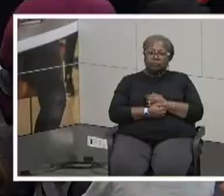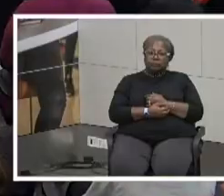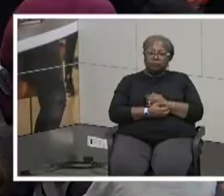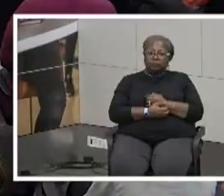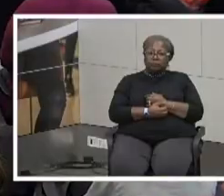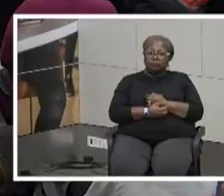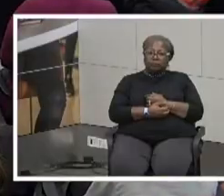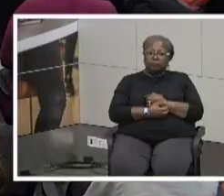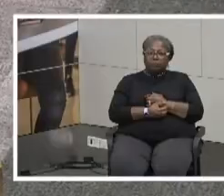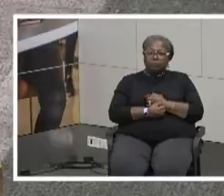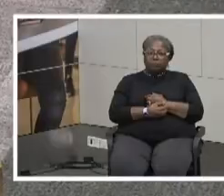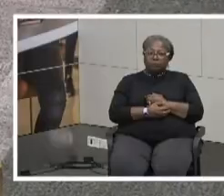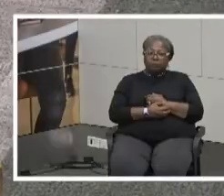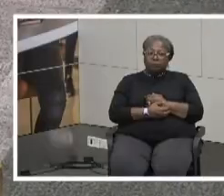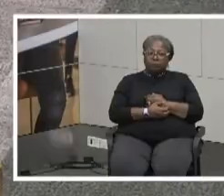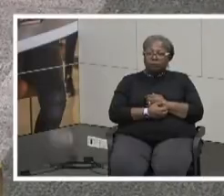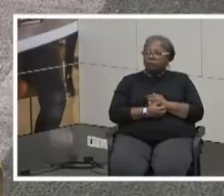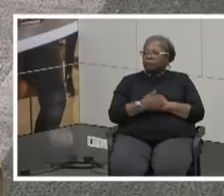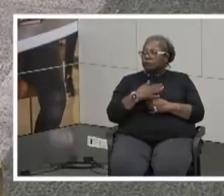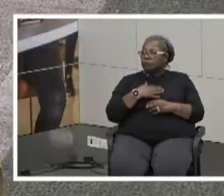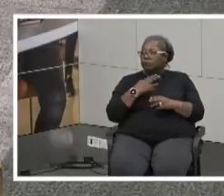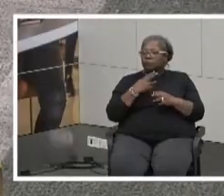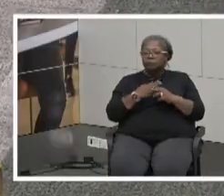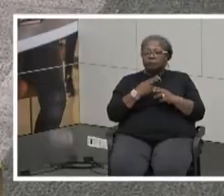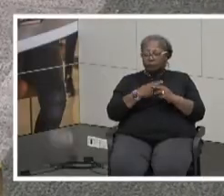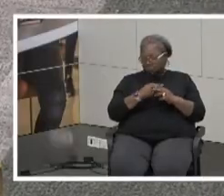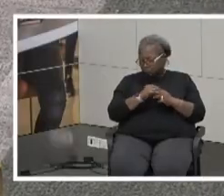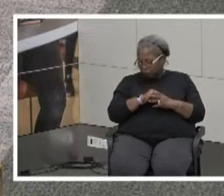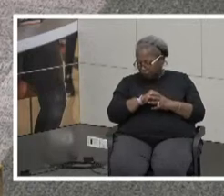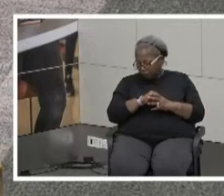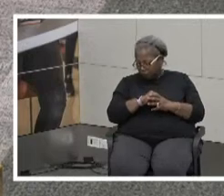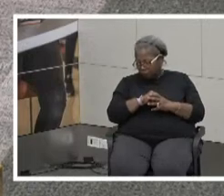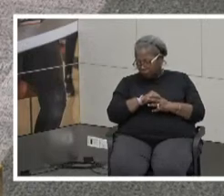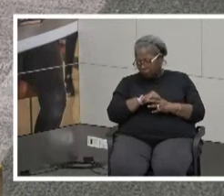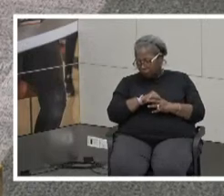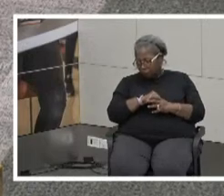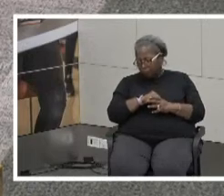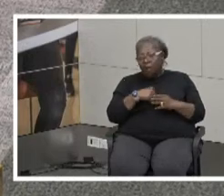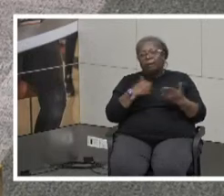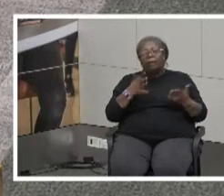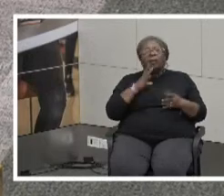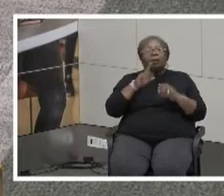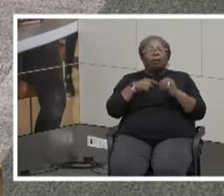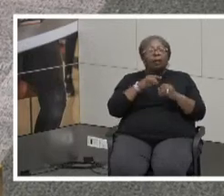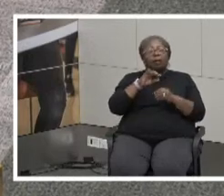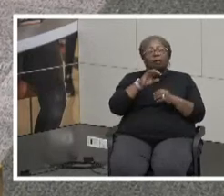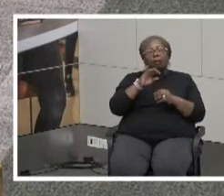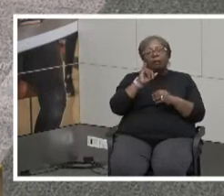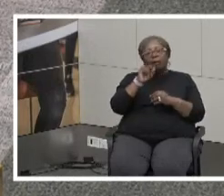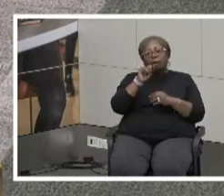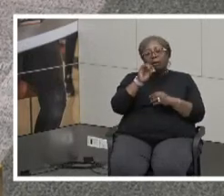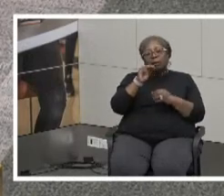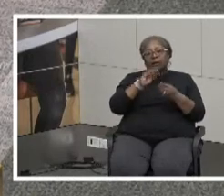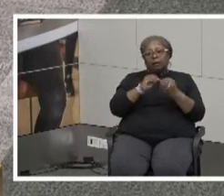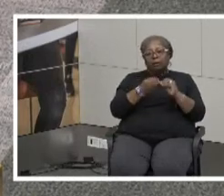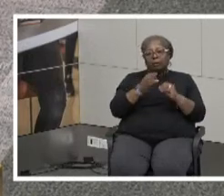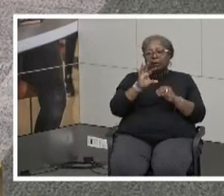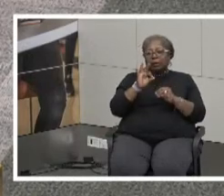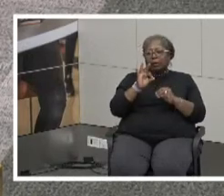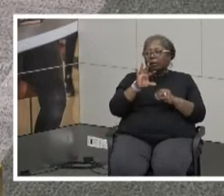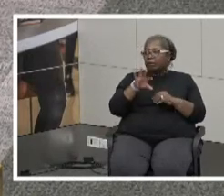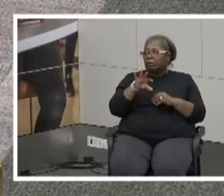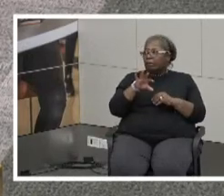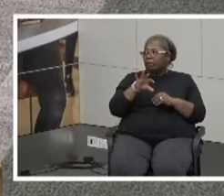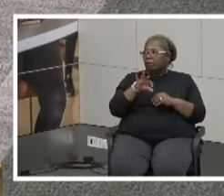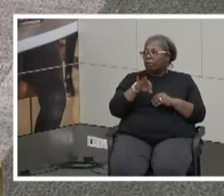you yes ma'am my name is geraldin Ral I'm here to address agenda item number nine I'm a French and